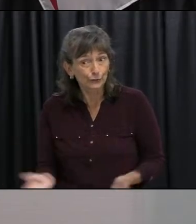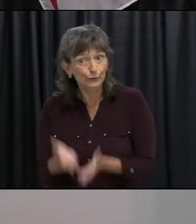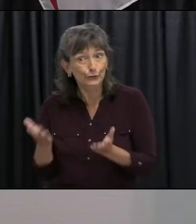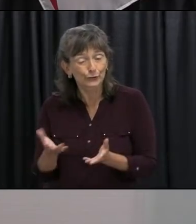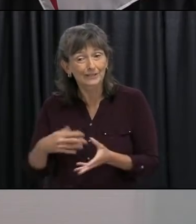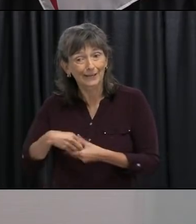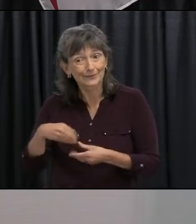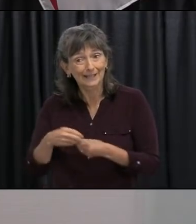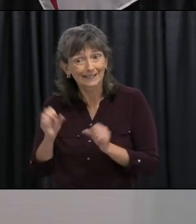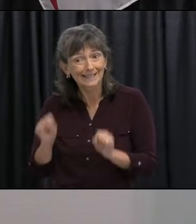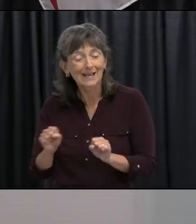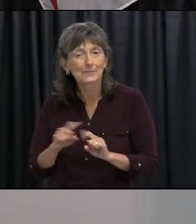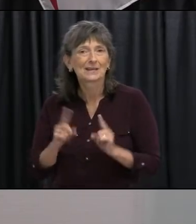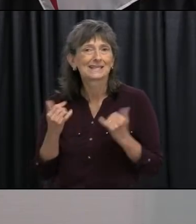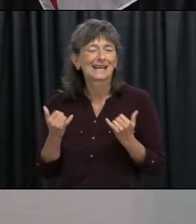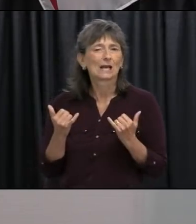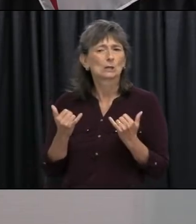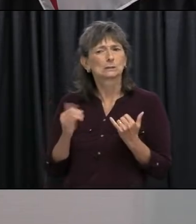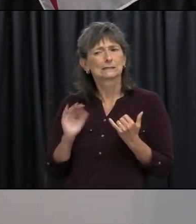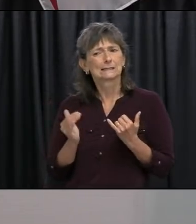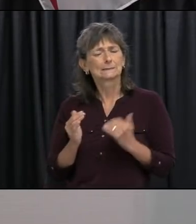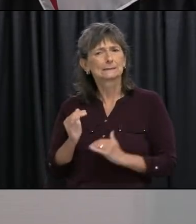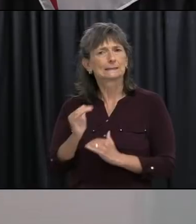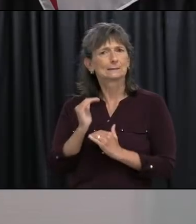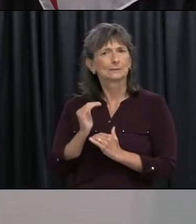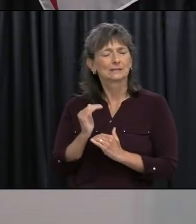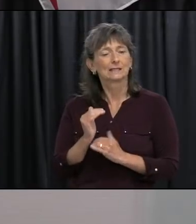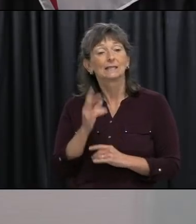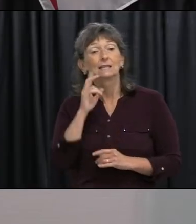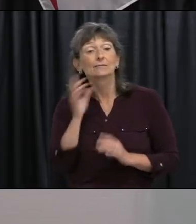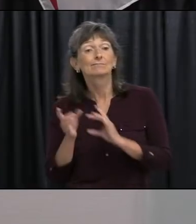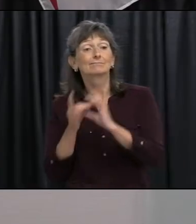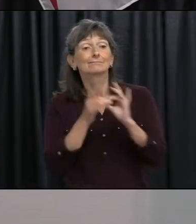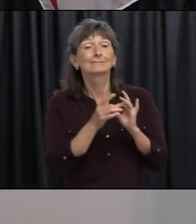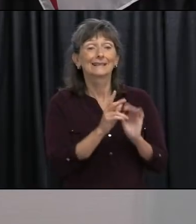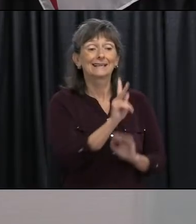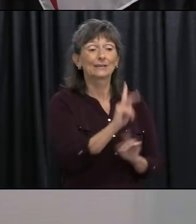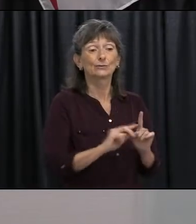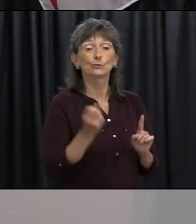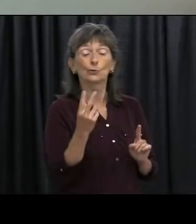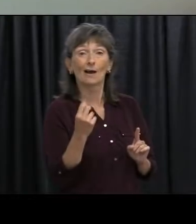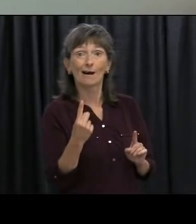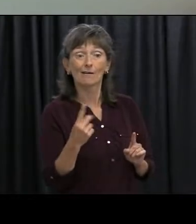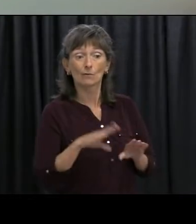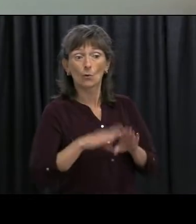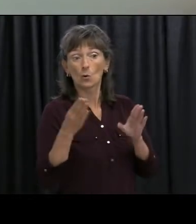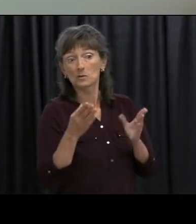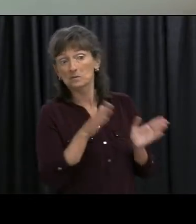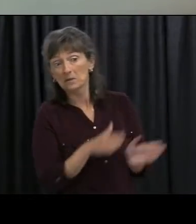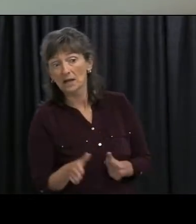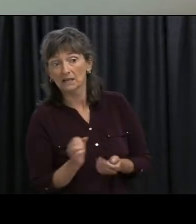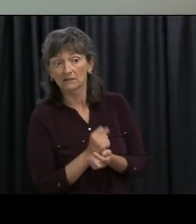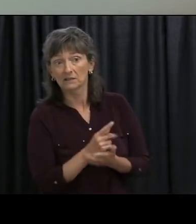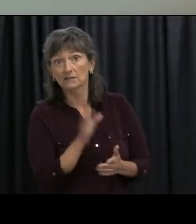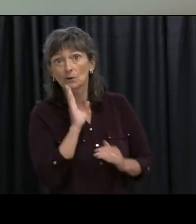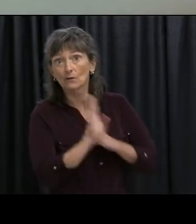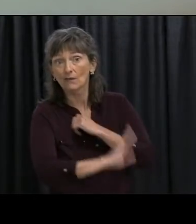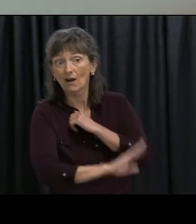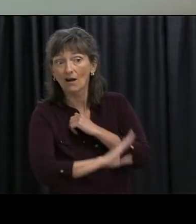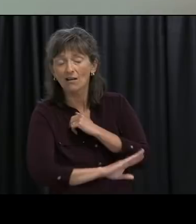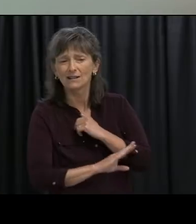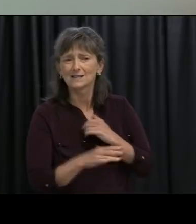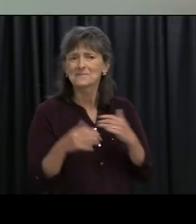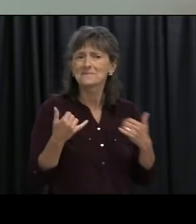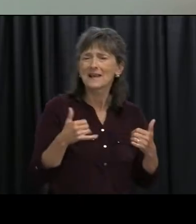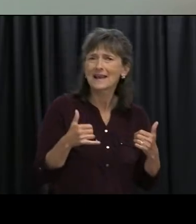they're extremely limited. And when we look at the K-12 education plan for reentry, it's encouraging outdoor play. It seems